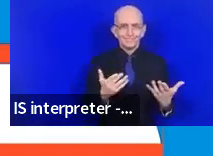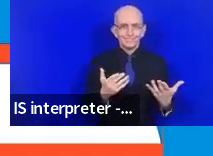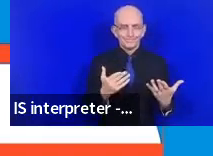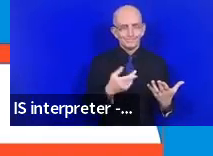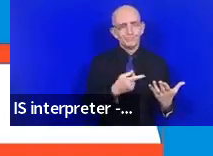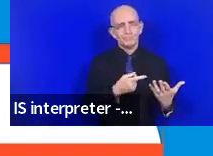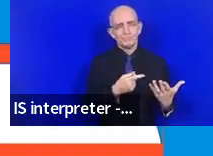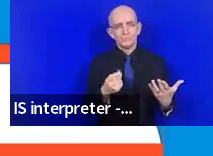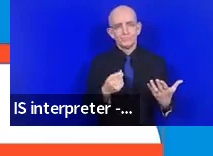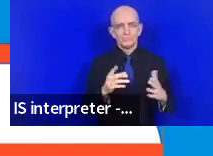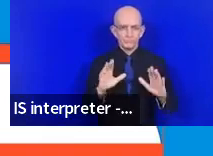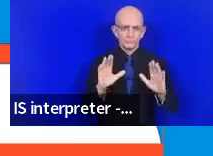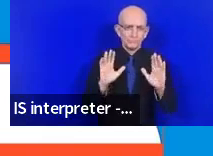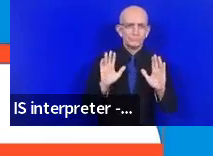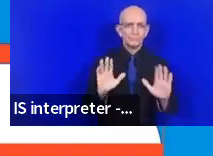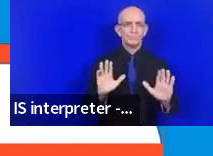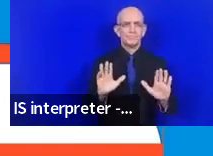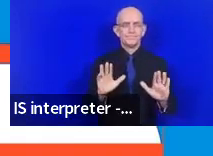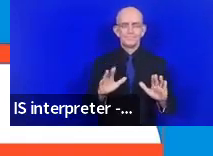joining the forum.